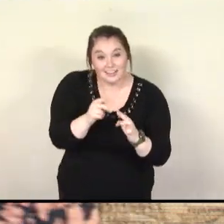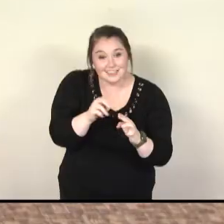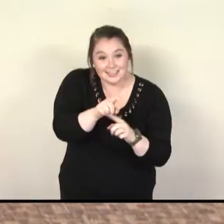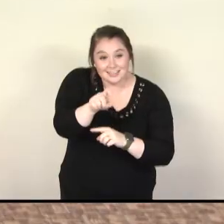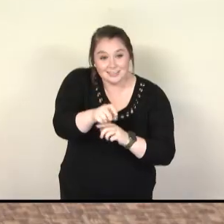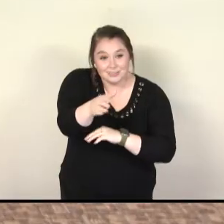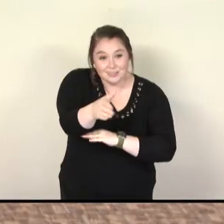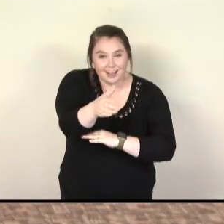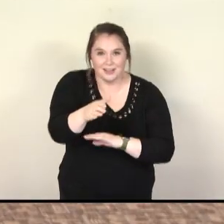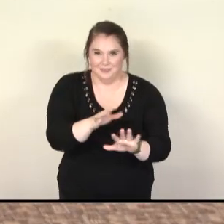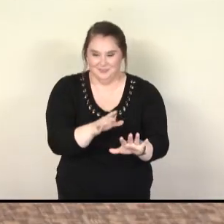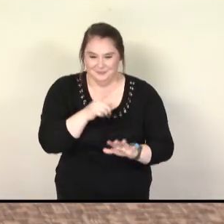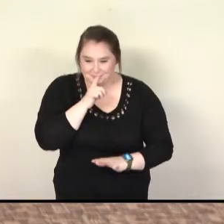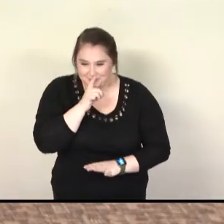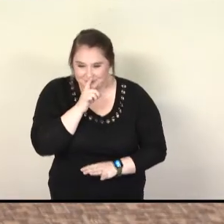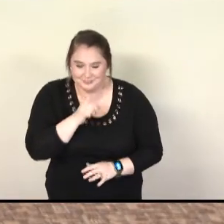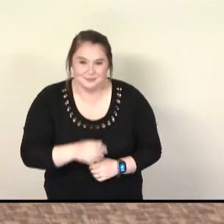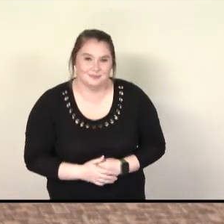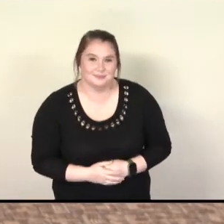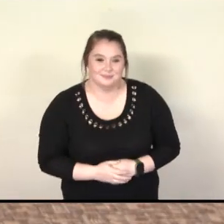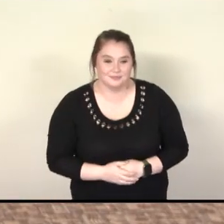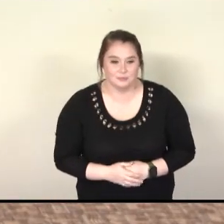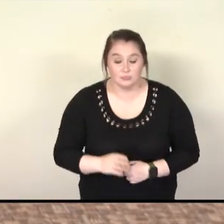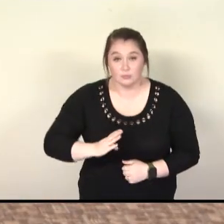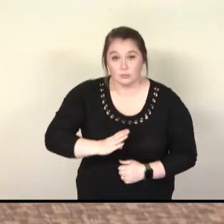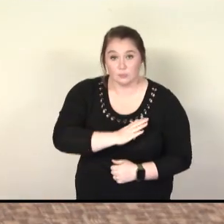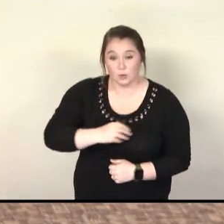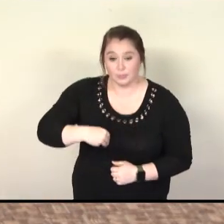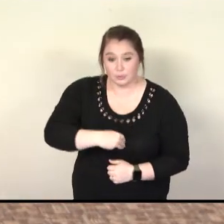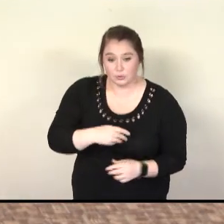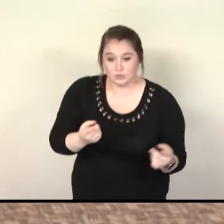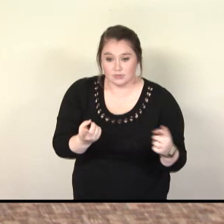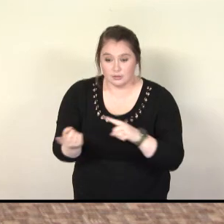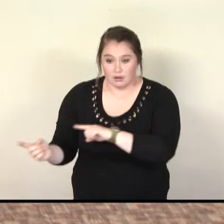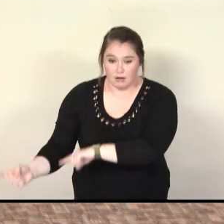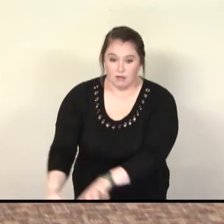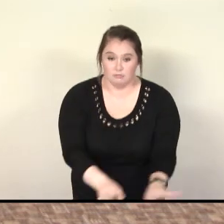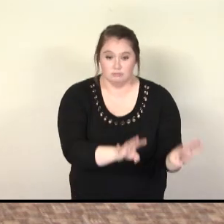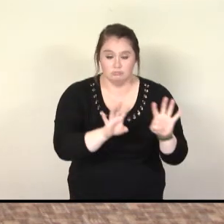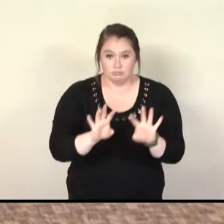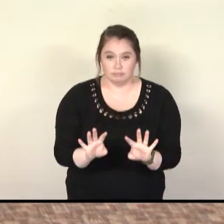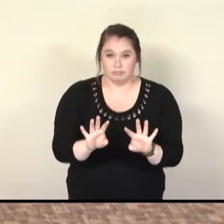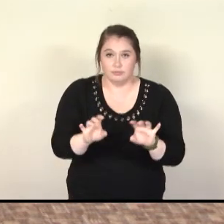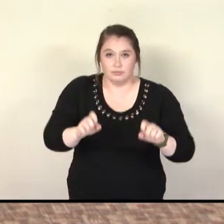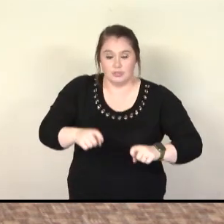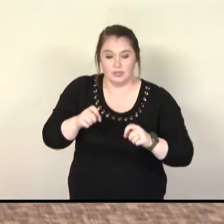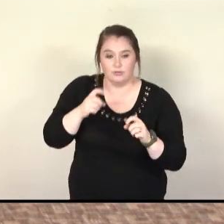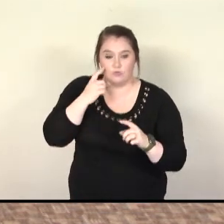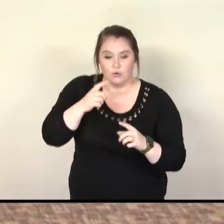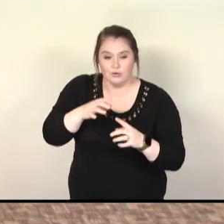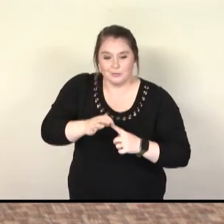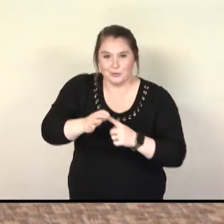Great, thank you. And if the board members would meet me in front of the dais for special recognitions.